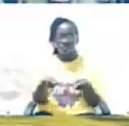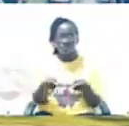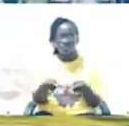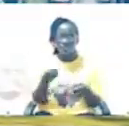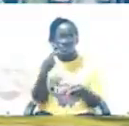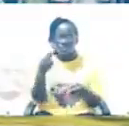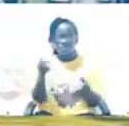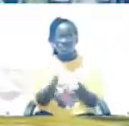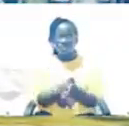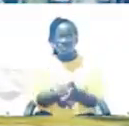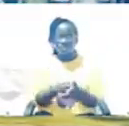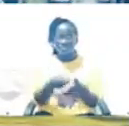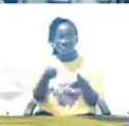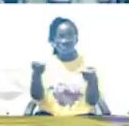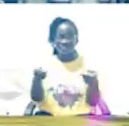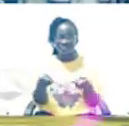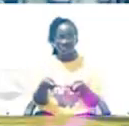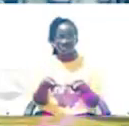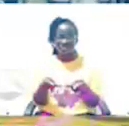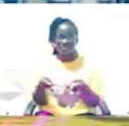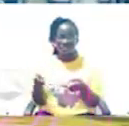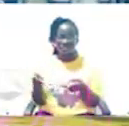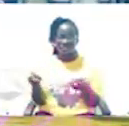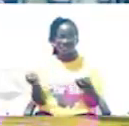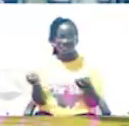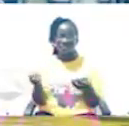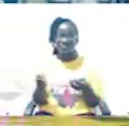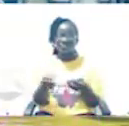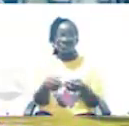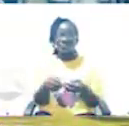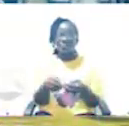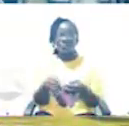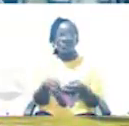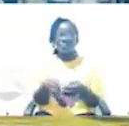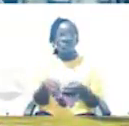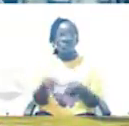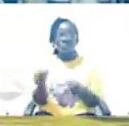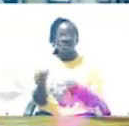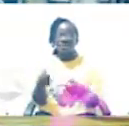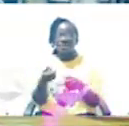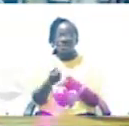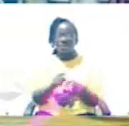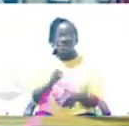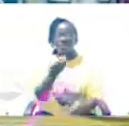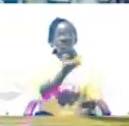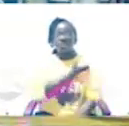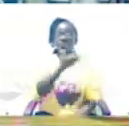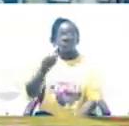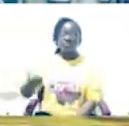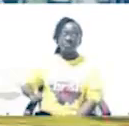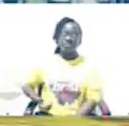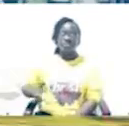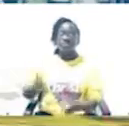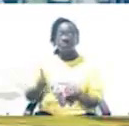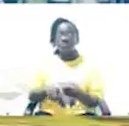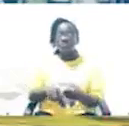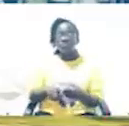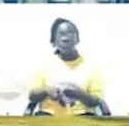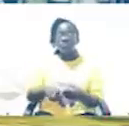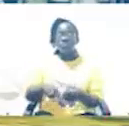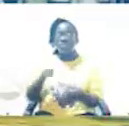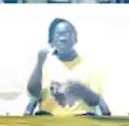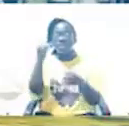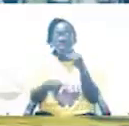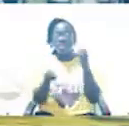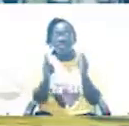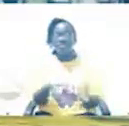Look at the people. From the chief to the last, everybody is sick. We didn't even have